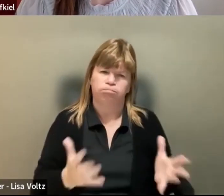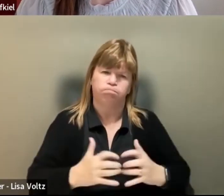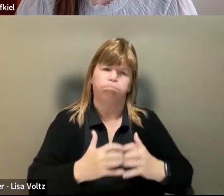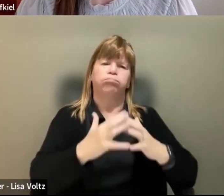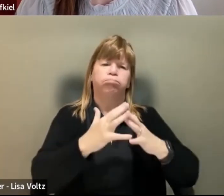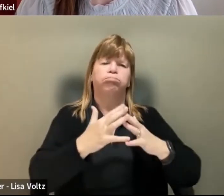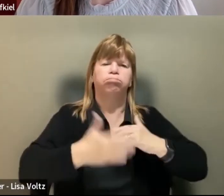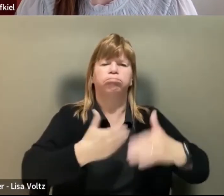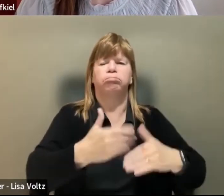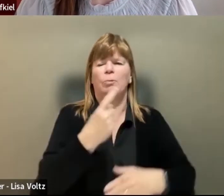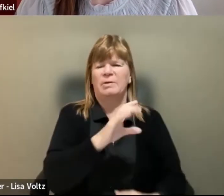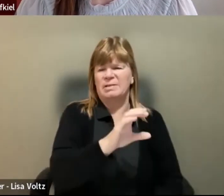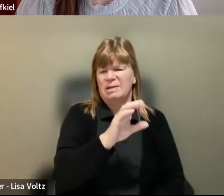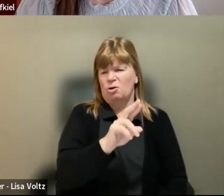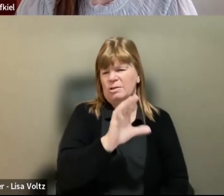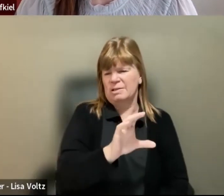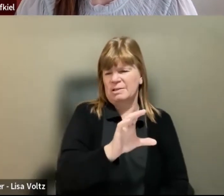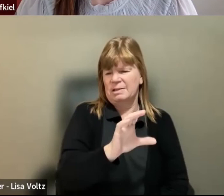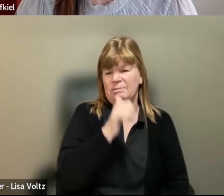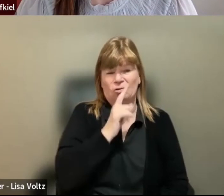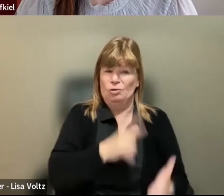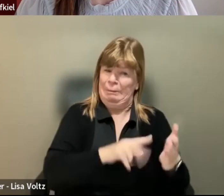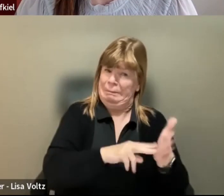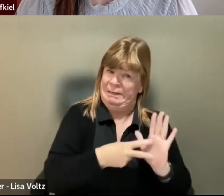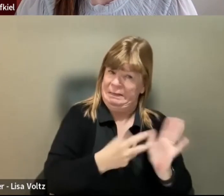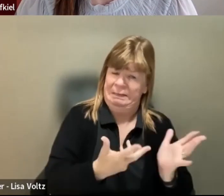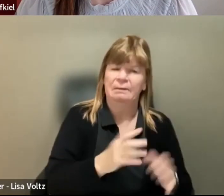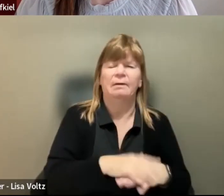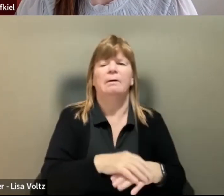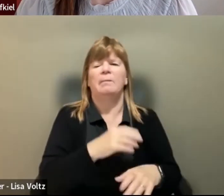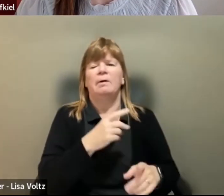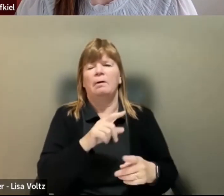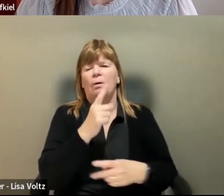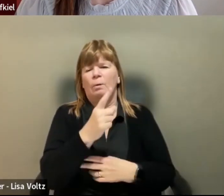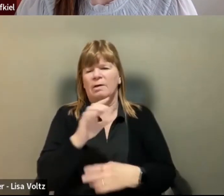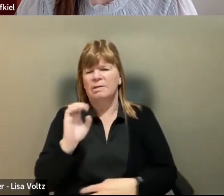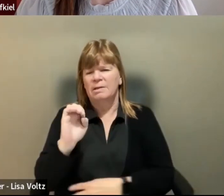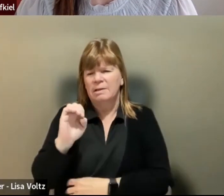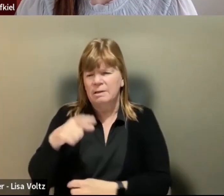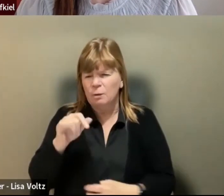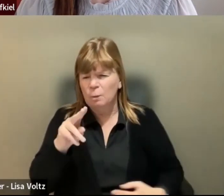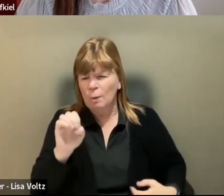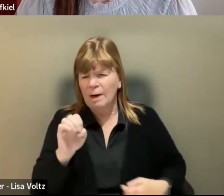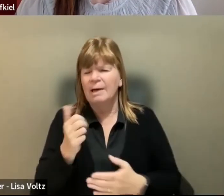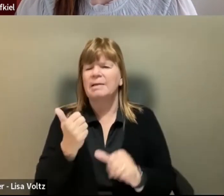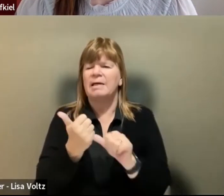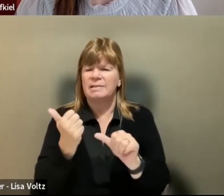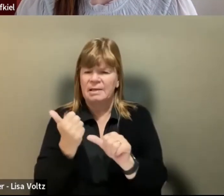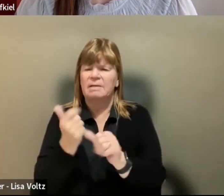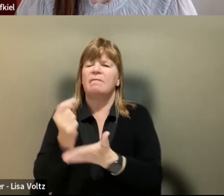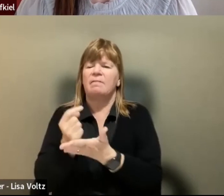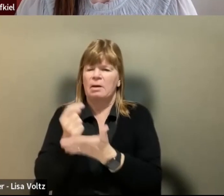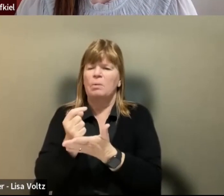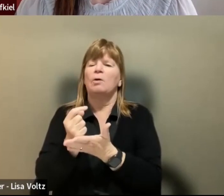is CRCF, not sure what that stands for, by the way. One is Equine Assisted Therapeutic Work